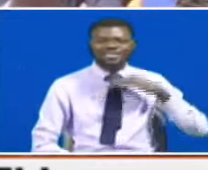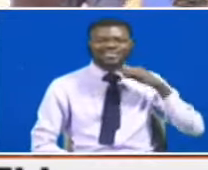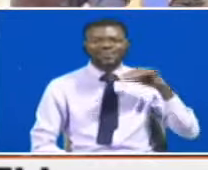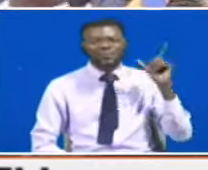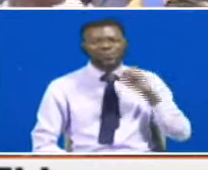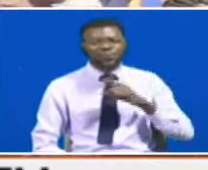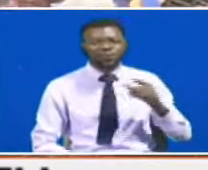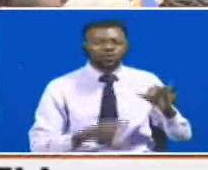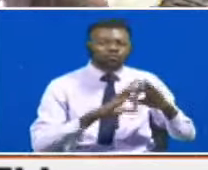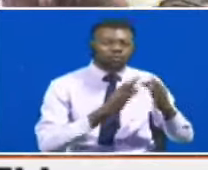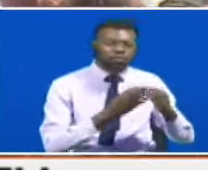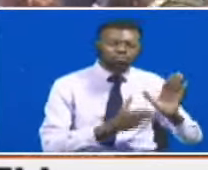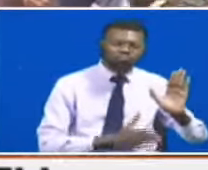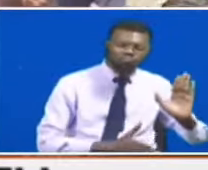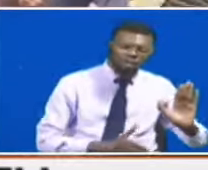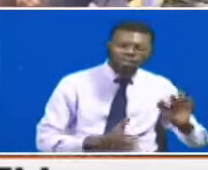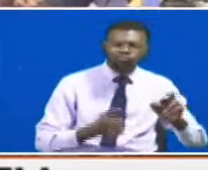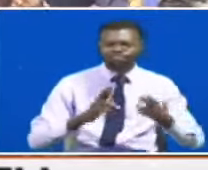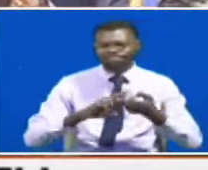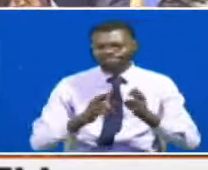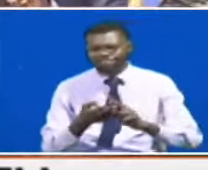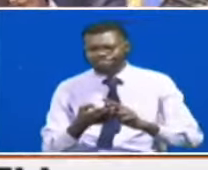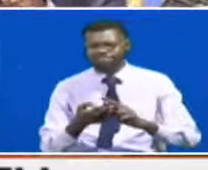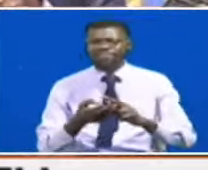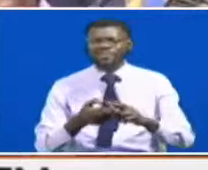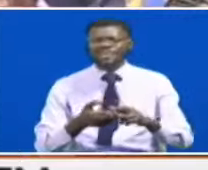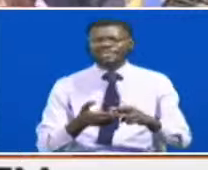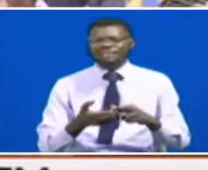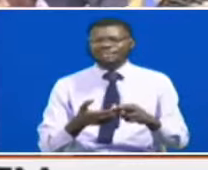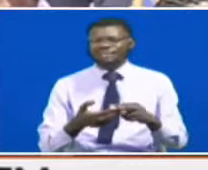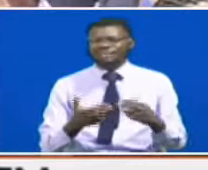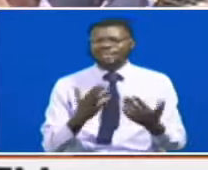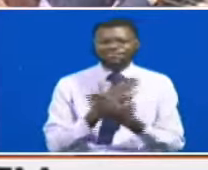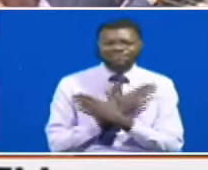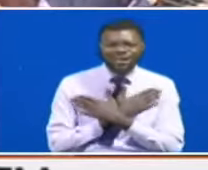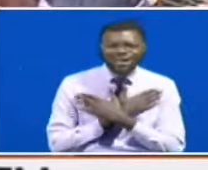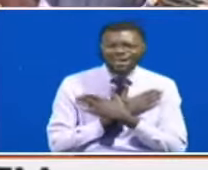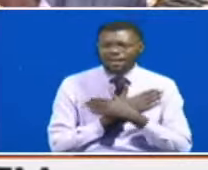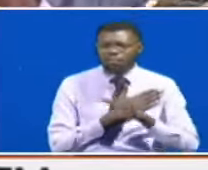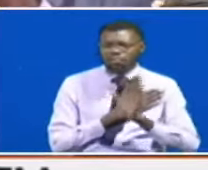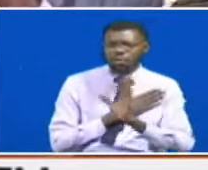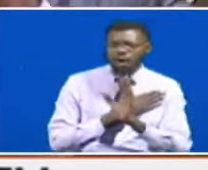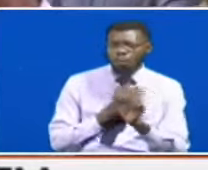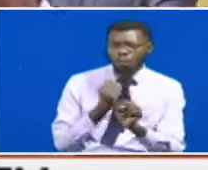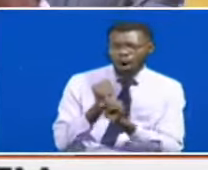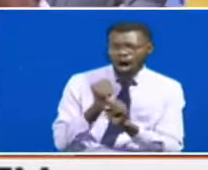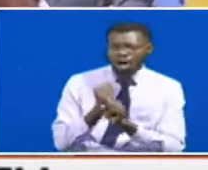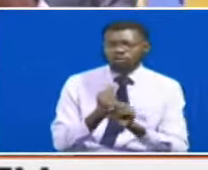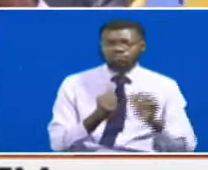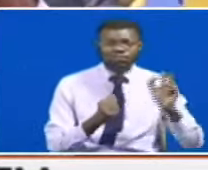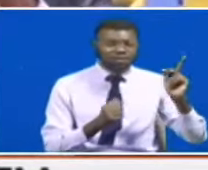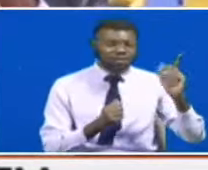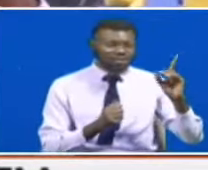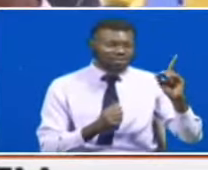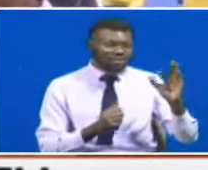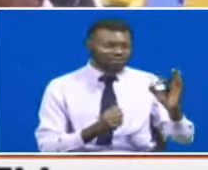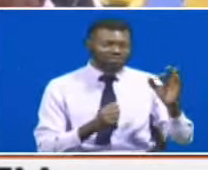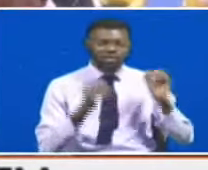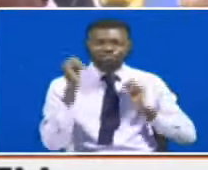family, relatives, and colleagues in the Kenya Defense Forces of a loyal and